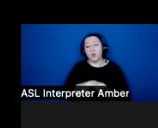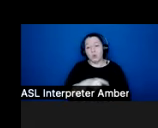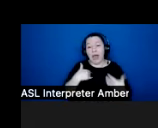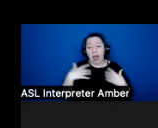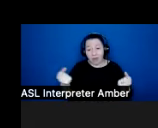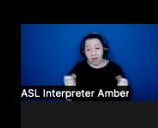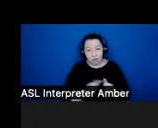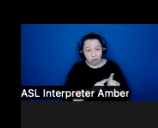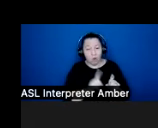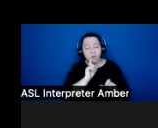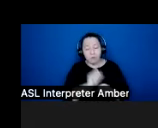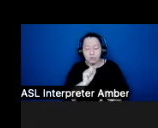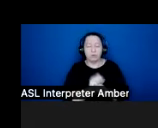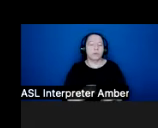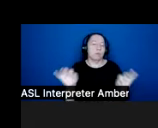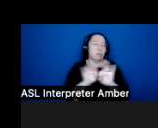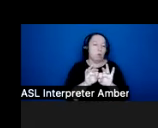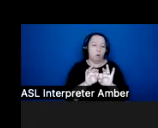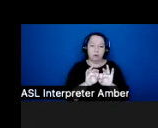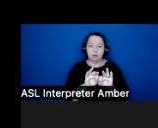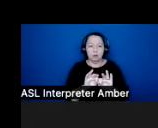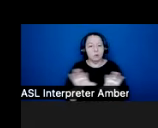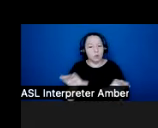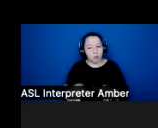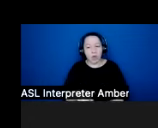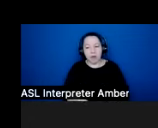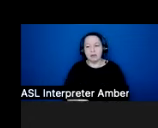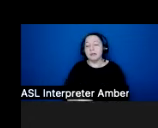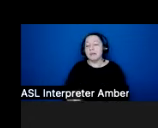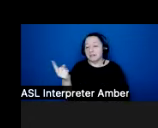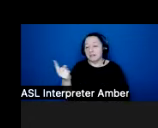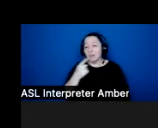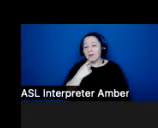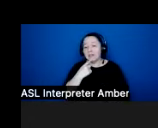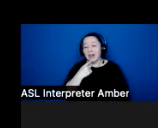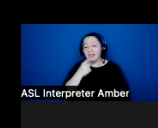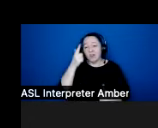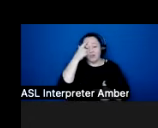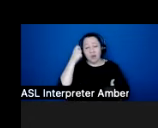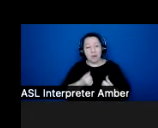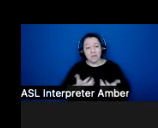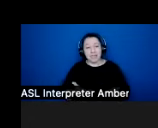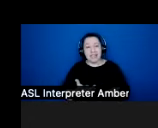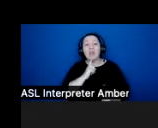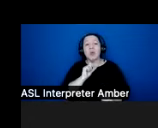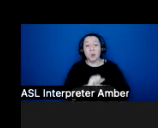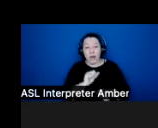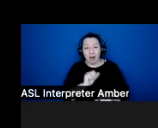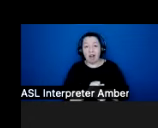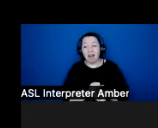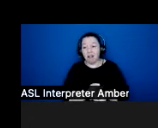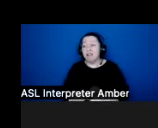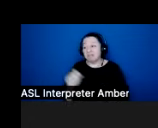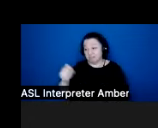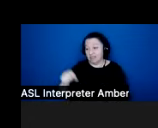important that we do that. Yeah, it's trauma fatigue is real. Yep, it really is. And that's